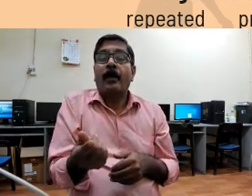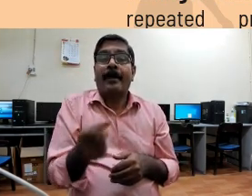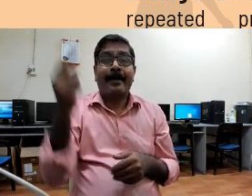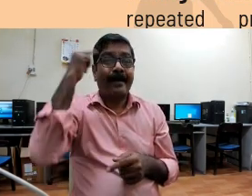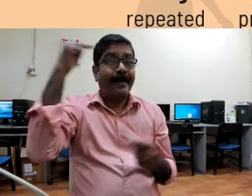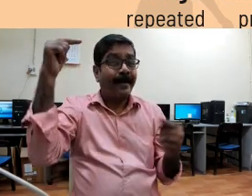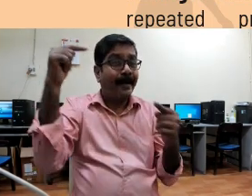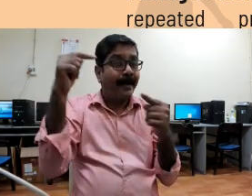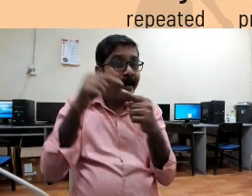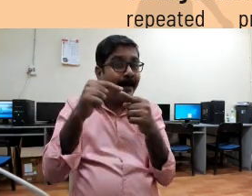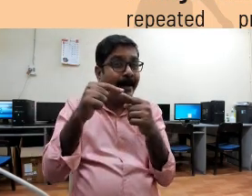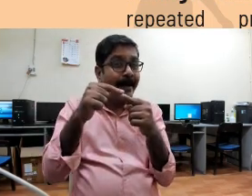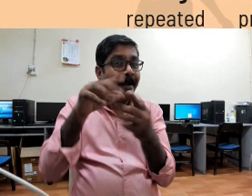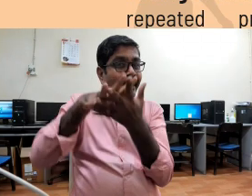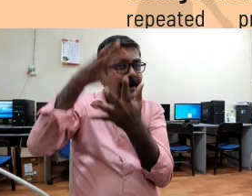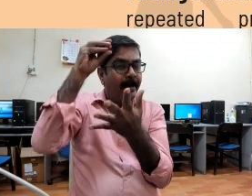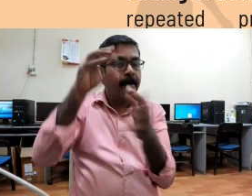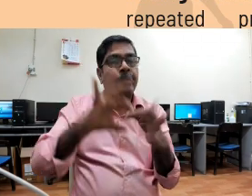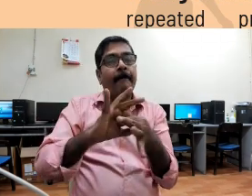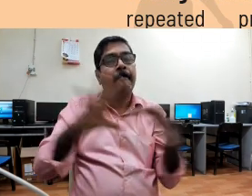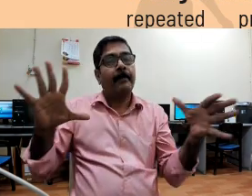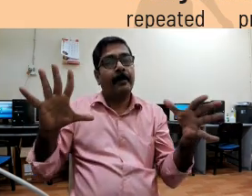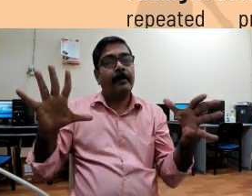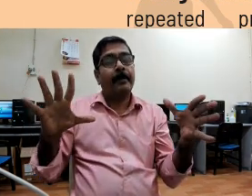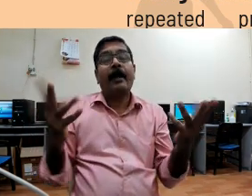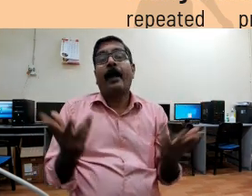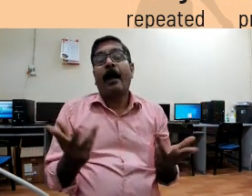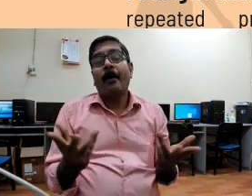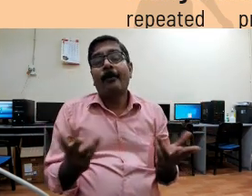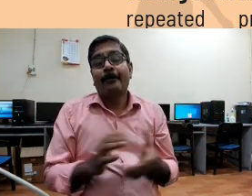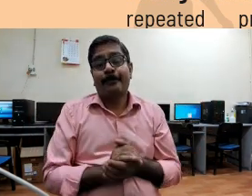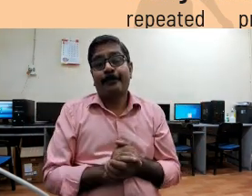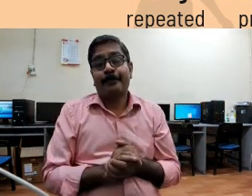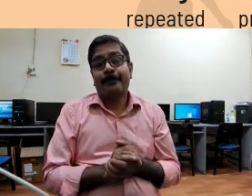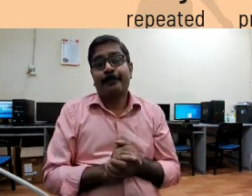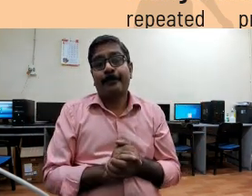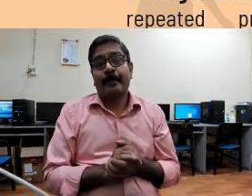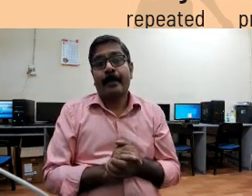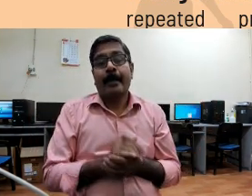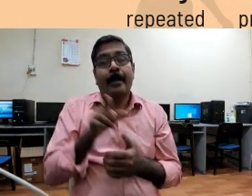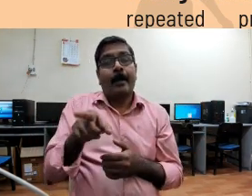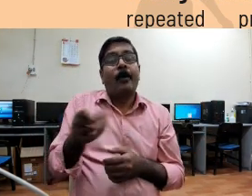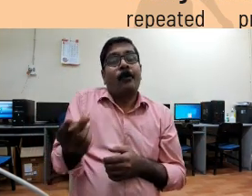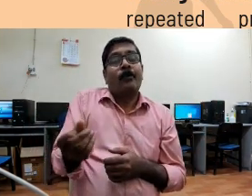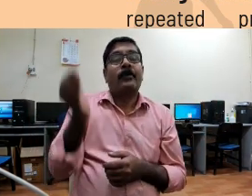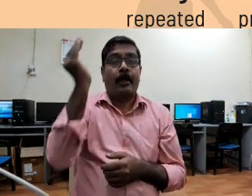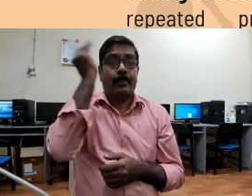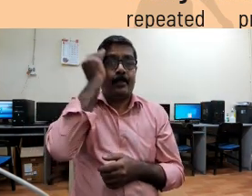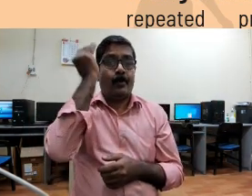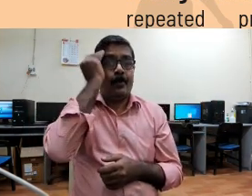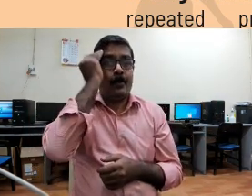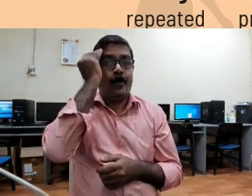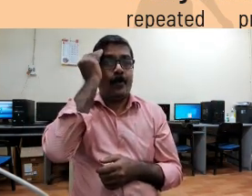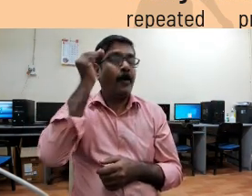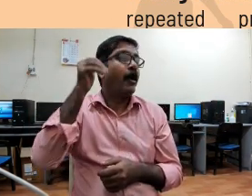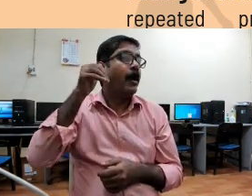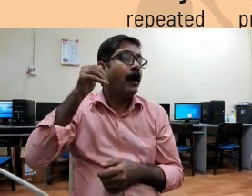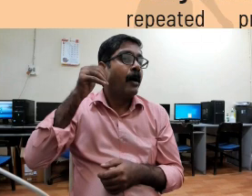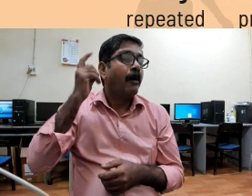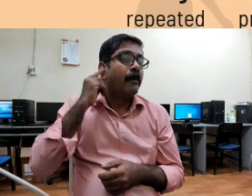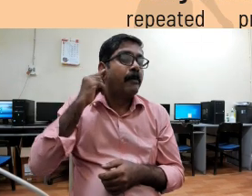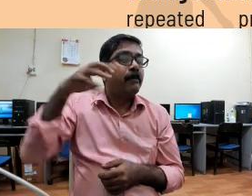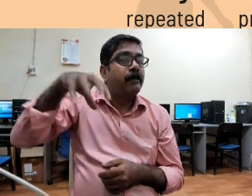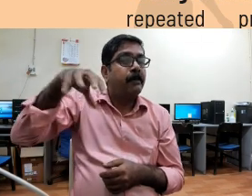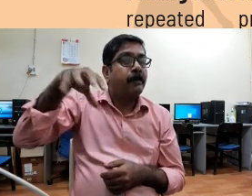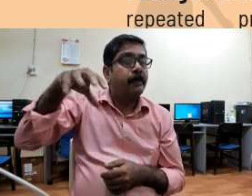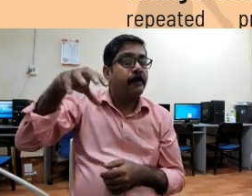only salivate at the sound of the doorbell and they know, okay, now the food is coming on the sound of the doorbell and not on the